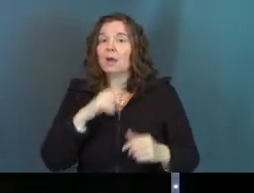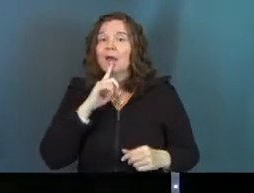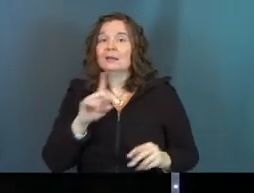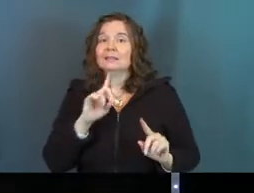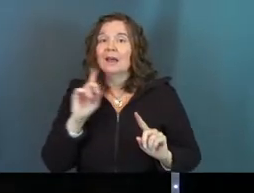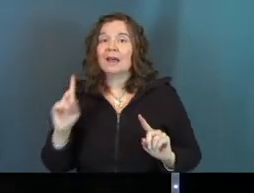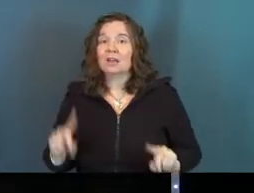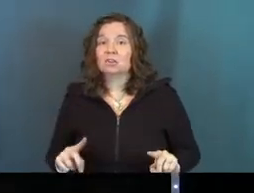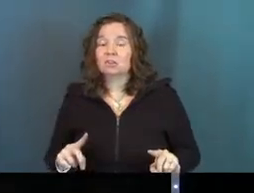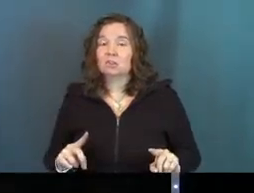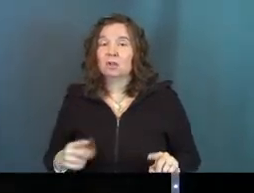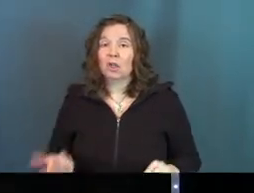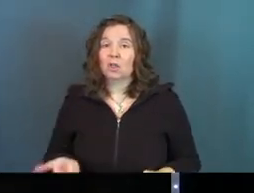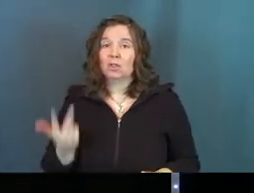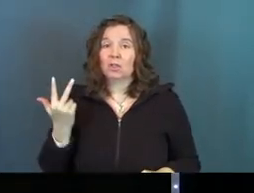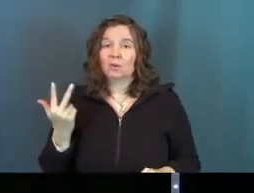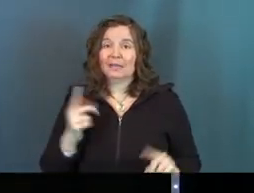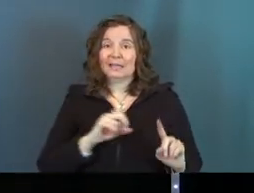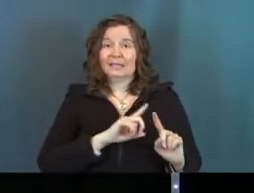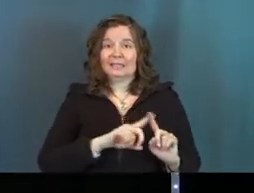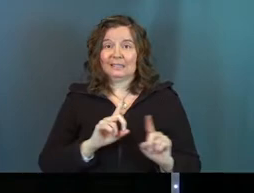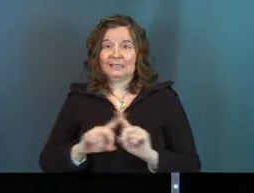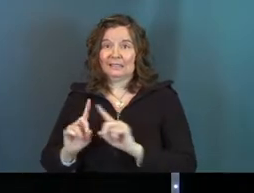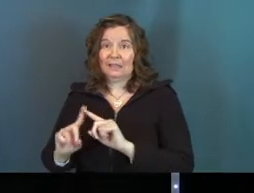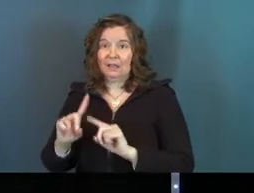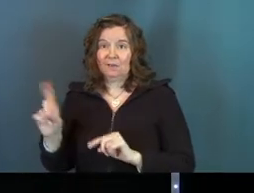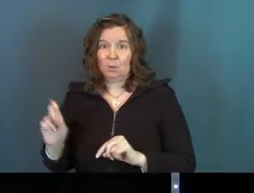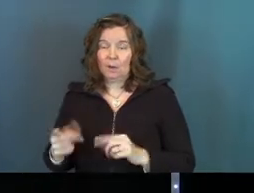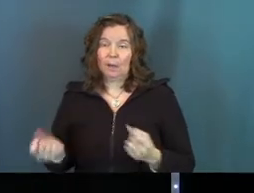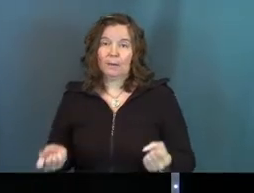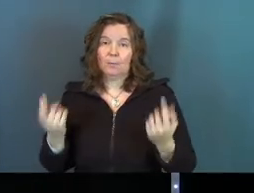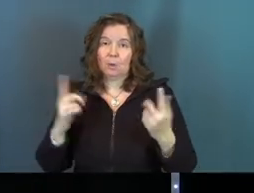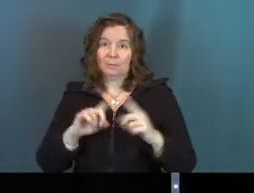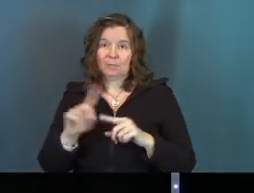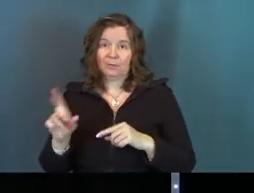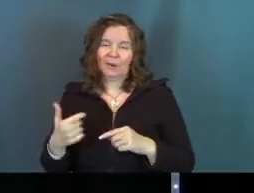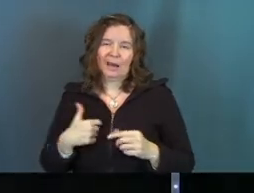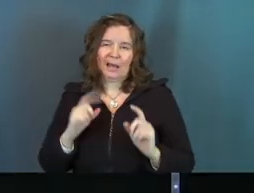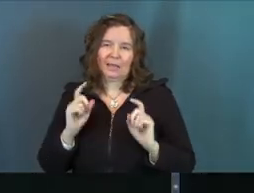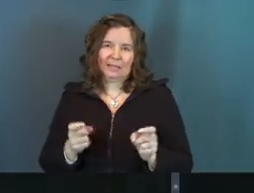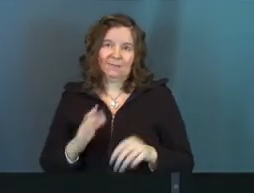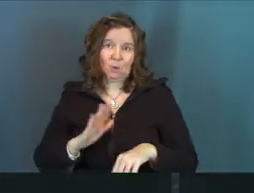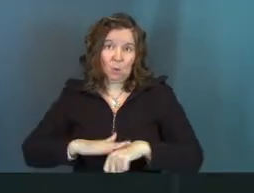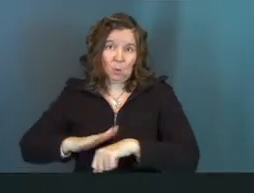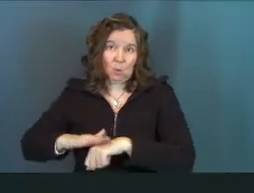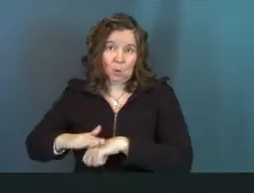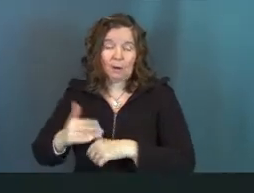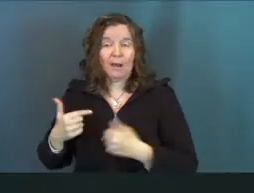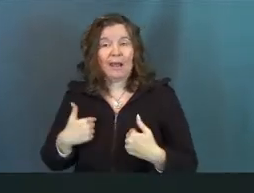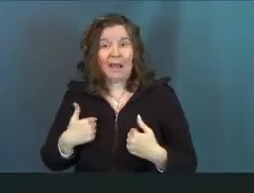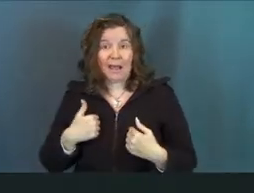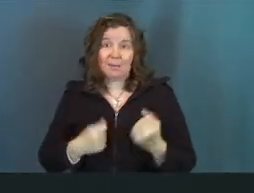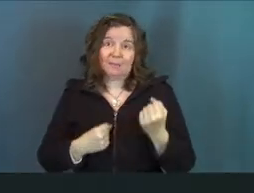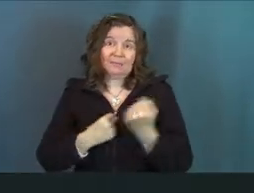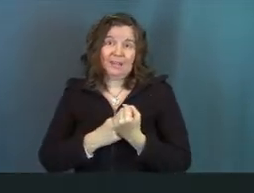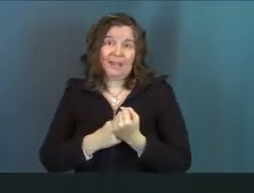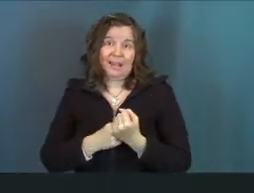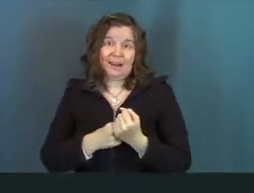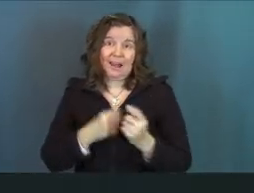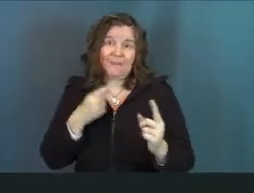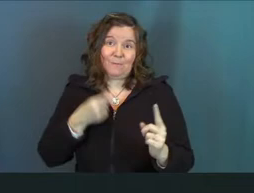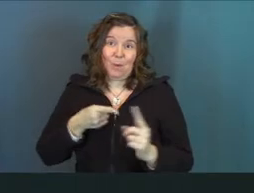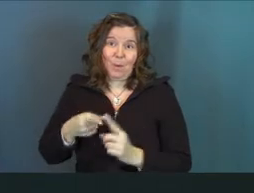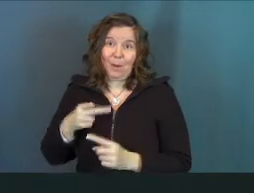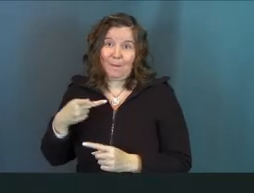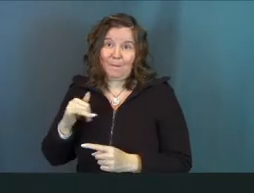actually answer three different questions, okay? Multiple questions. And I'll just give you a warning. I'm a fan of points,